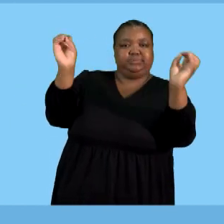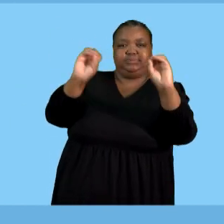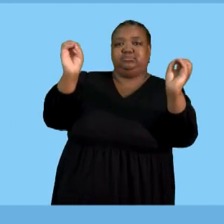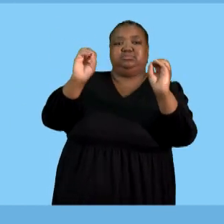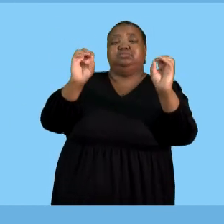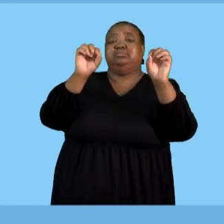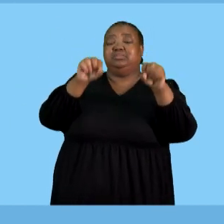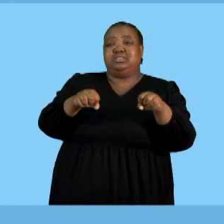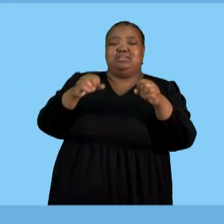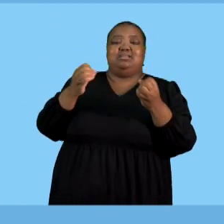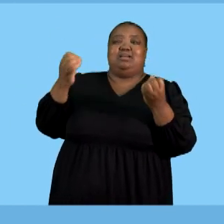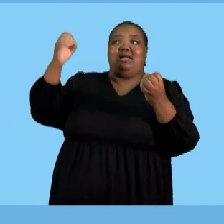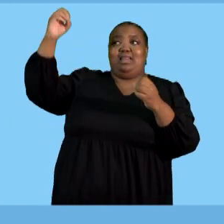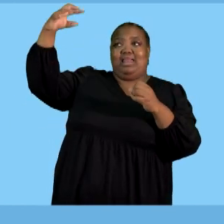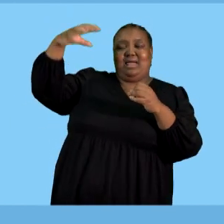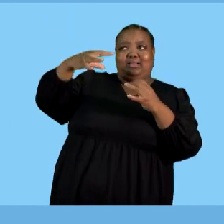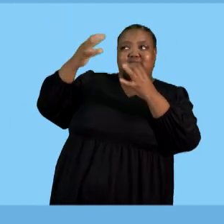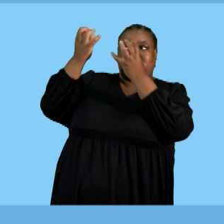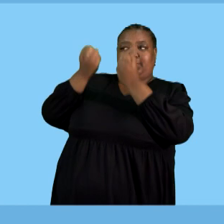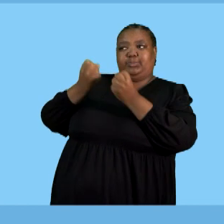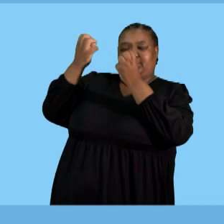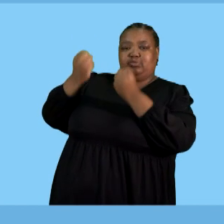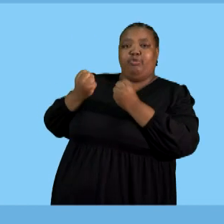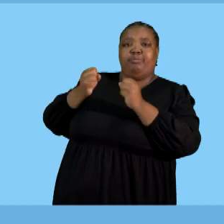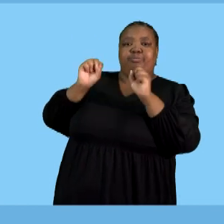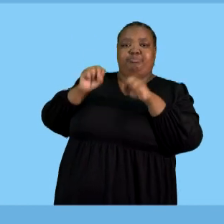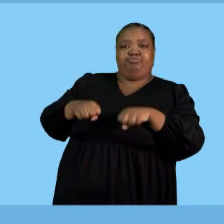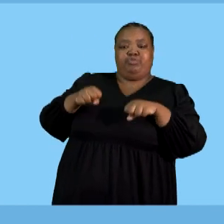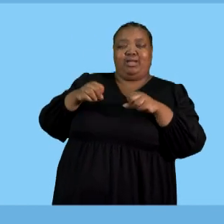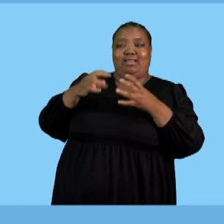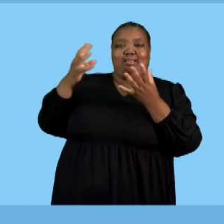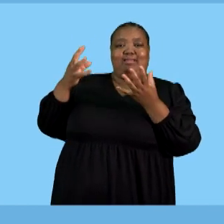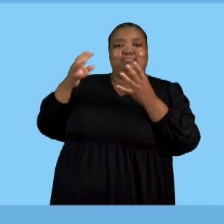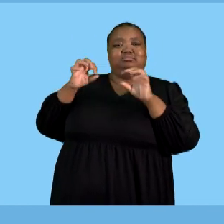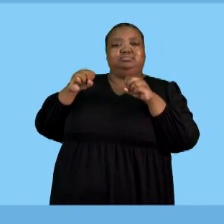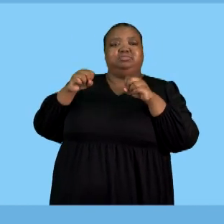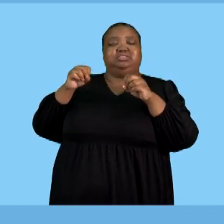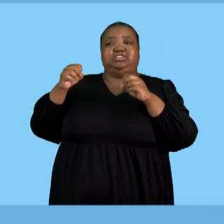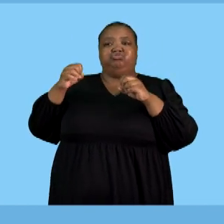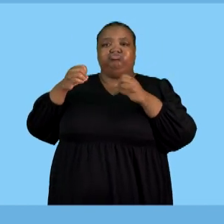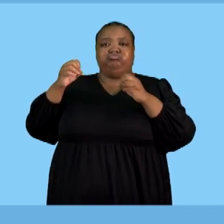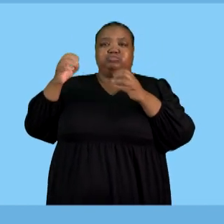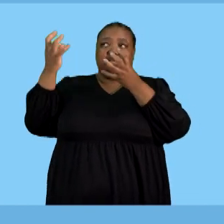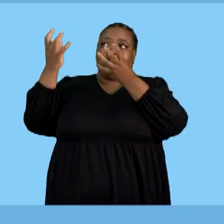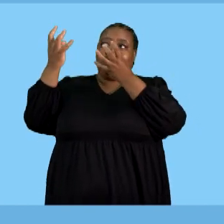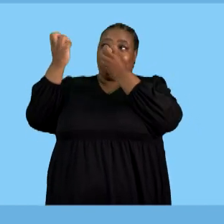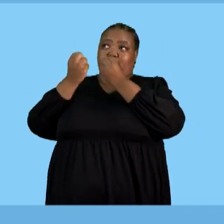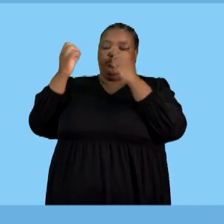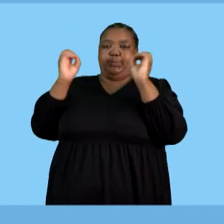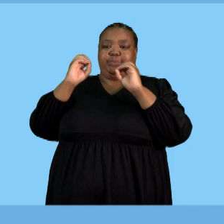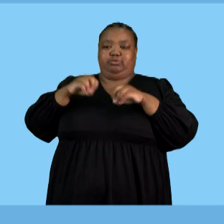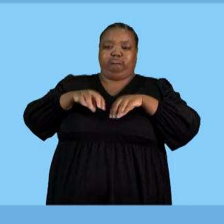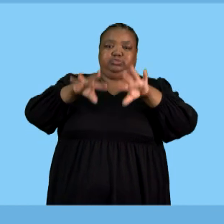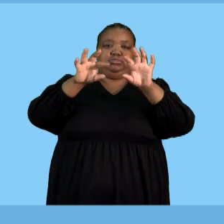They either reflect all of the light or they absorb all of the light without transmitting any of the light through